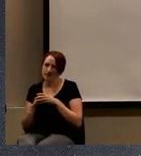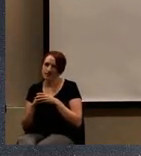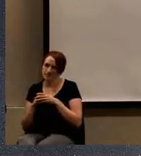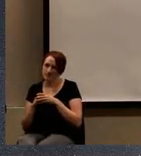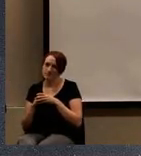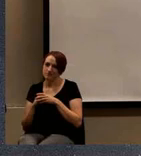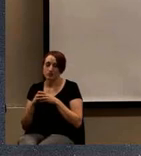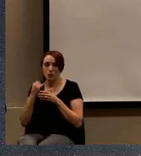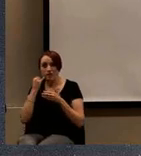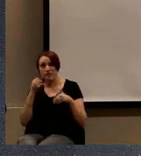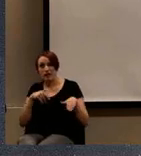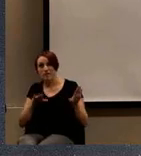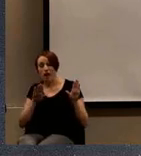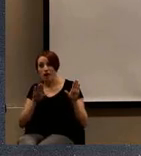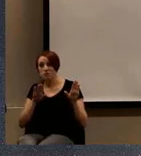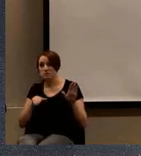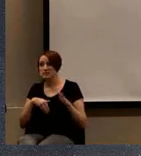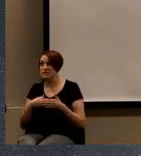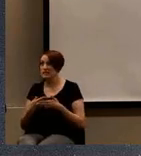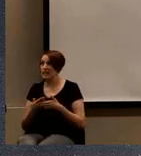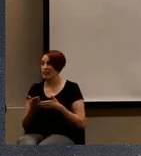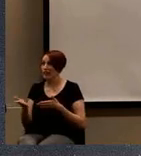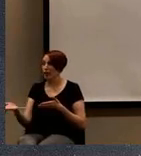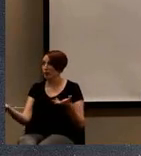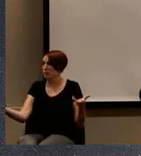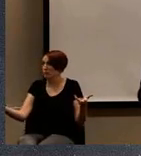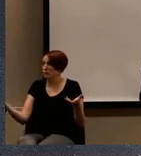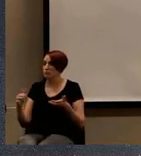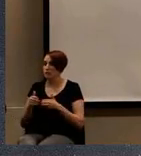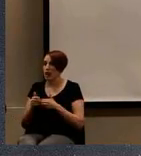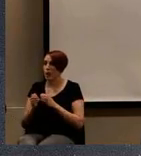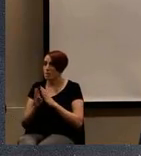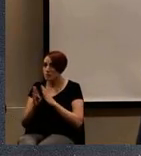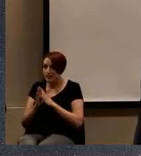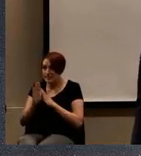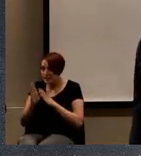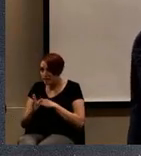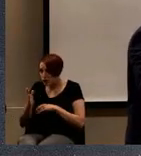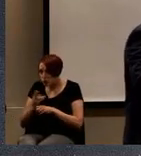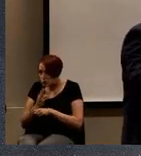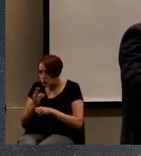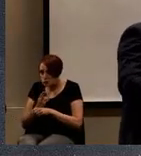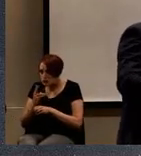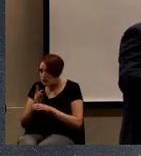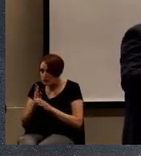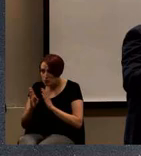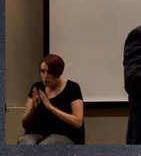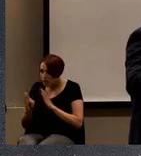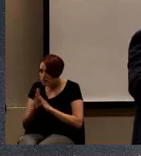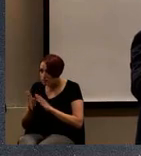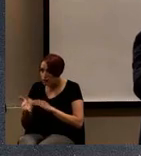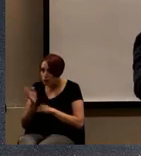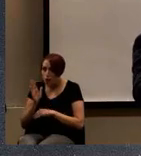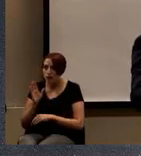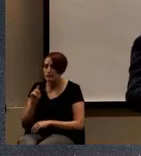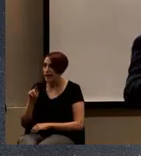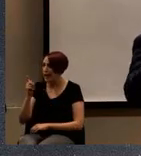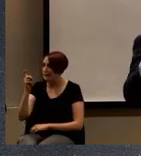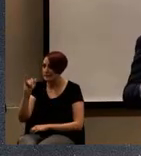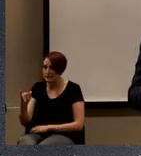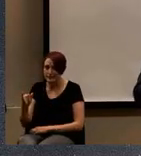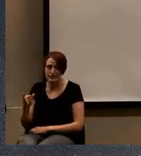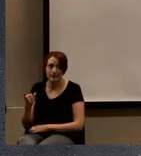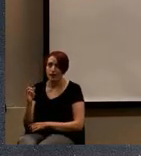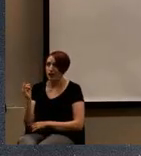would get anywhere. I've never ridden the bus. I've always driven everywhere. I'm not familiar with the transit system or Uber. I've